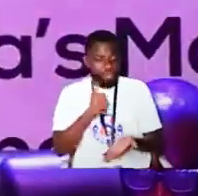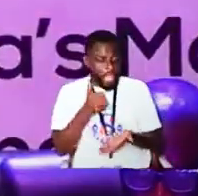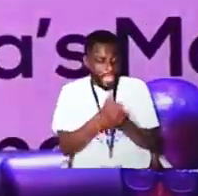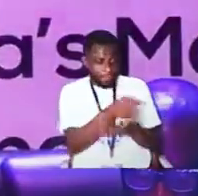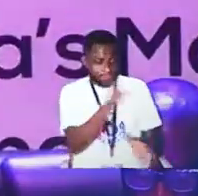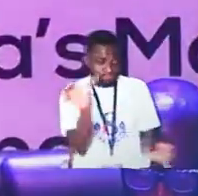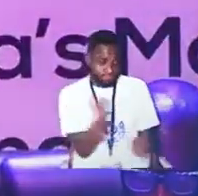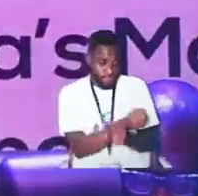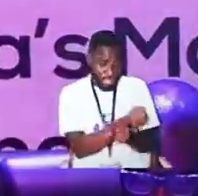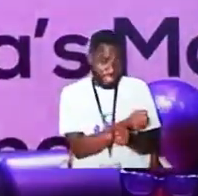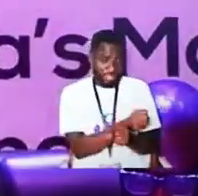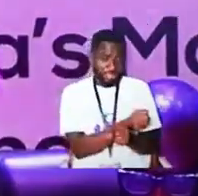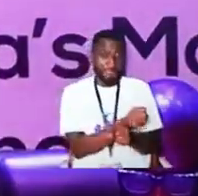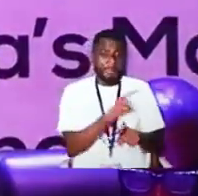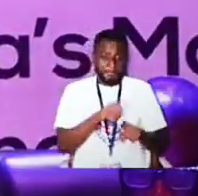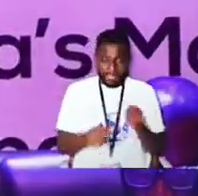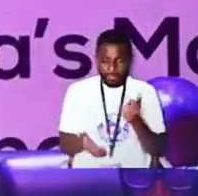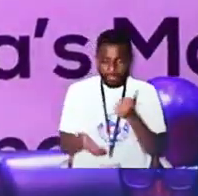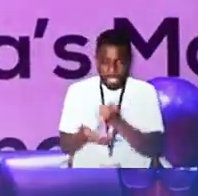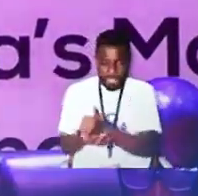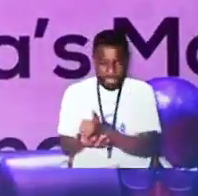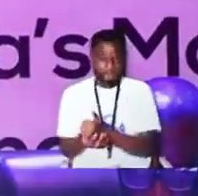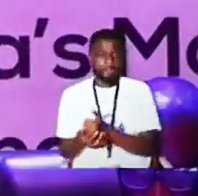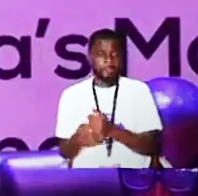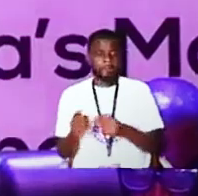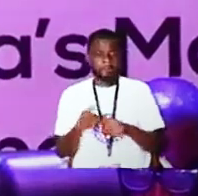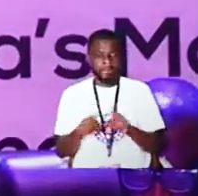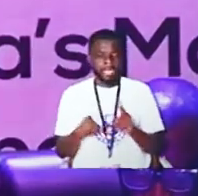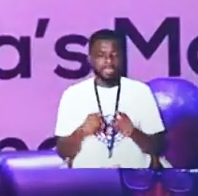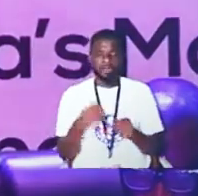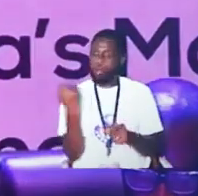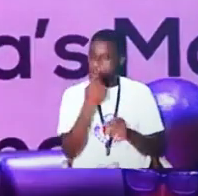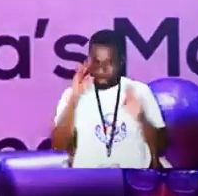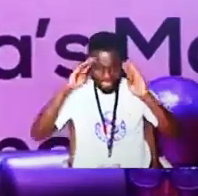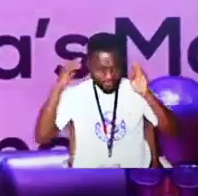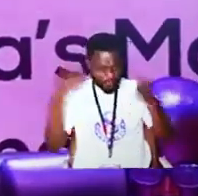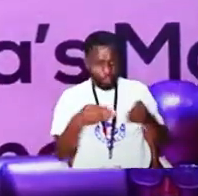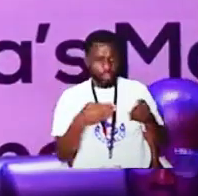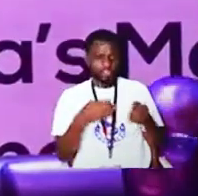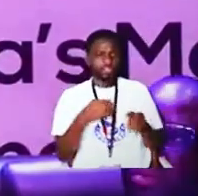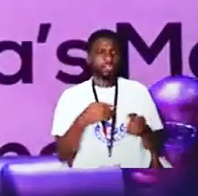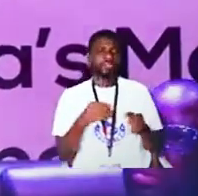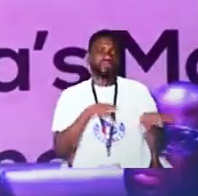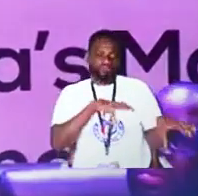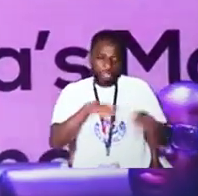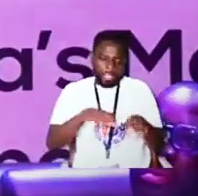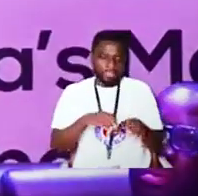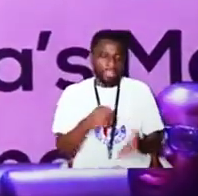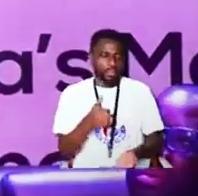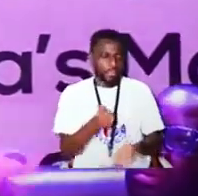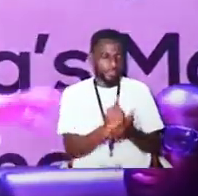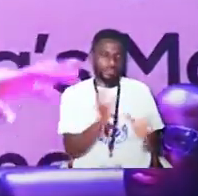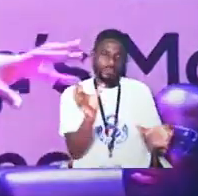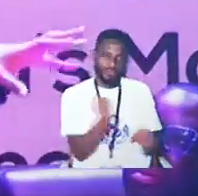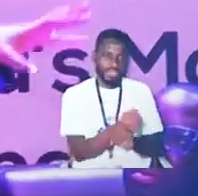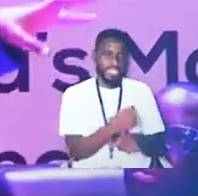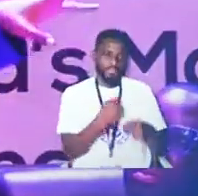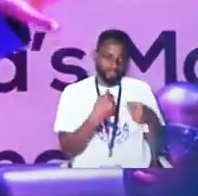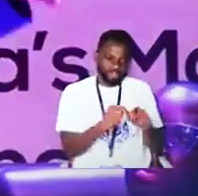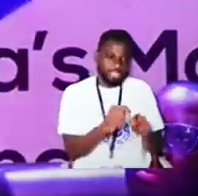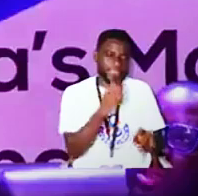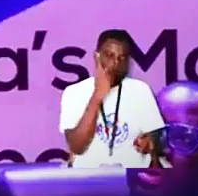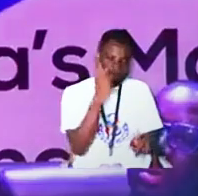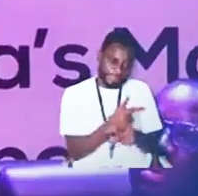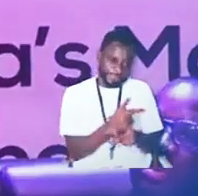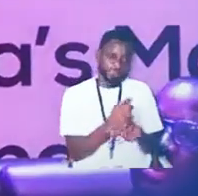election, they'll go for that which will help them win an election and maintain power, than to think about